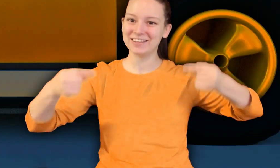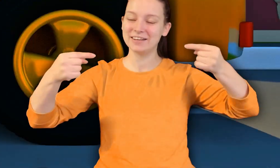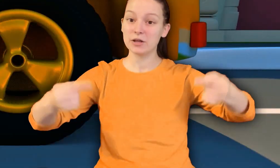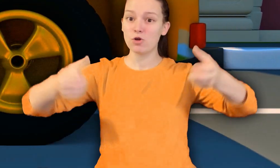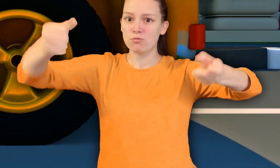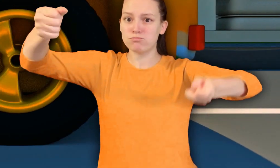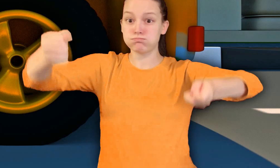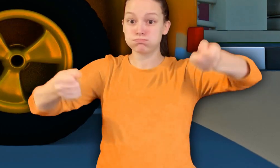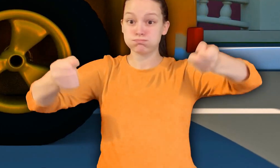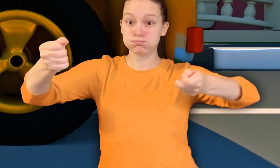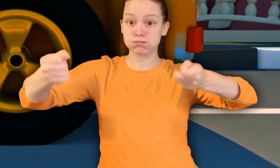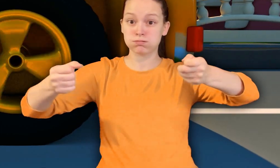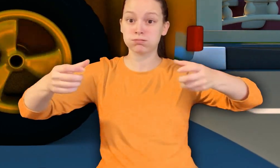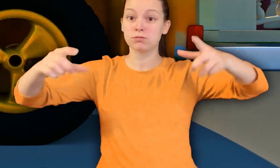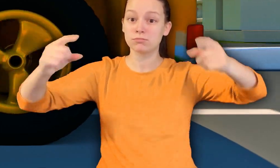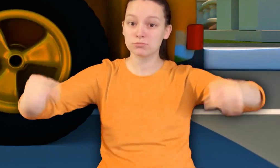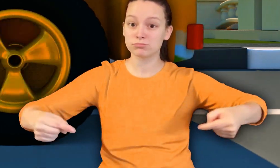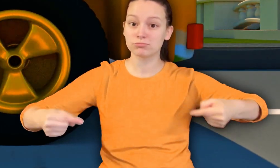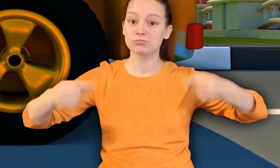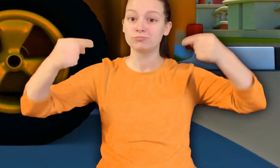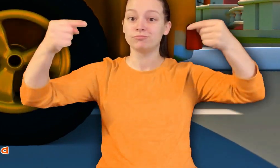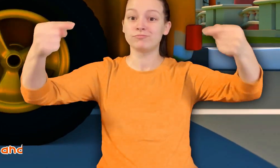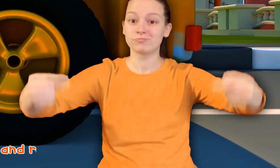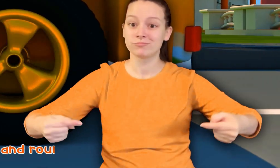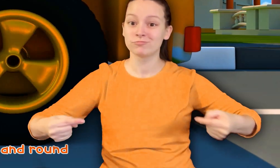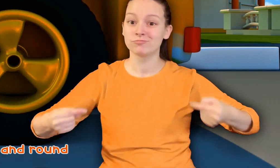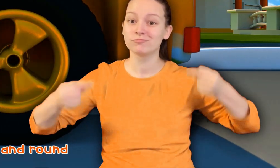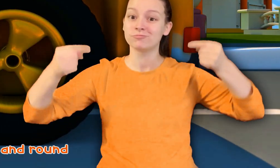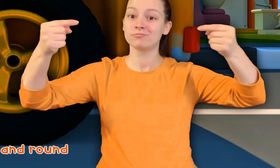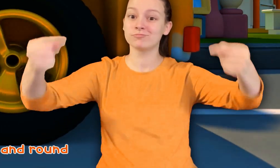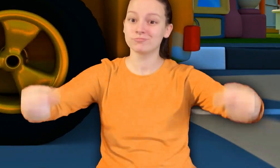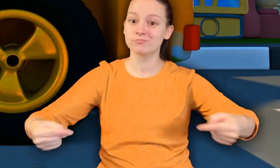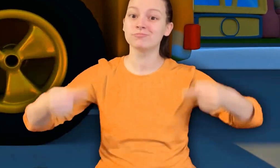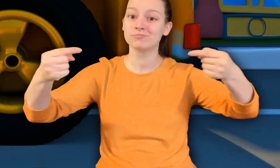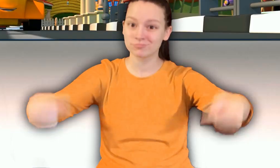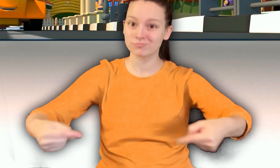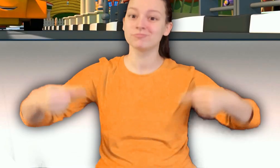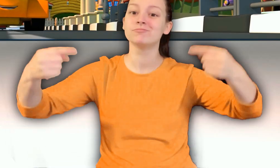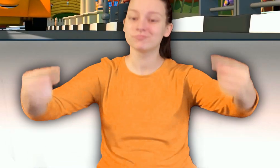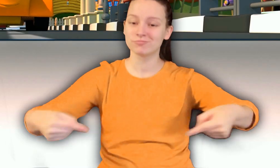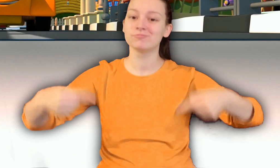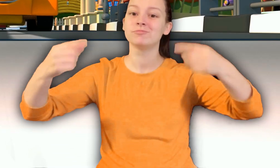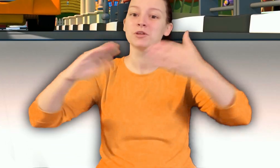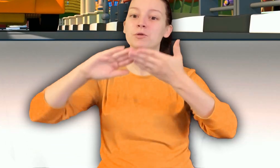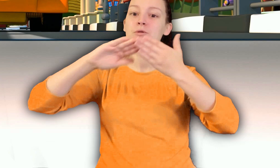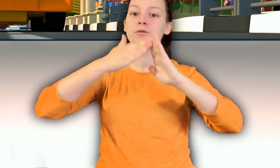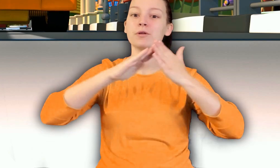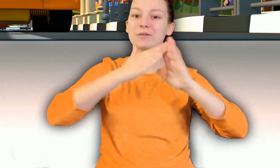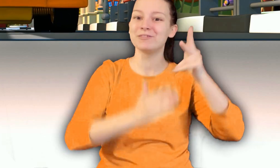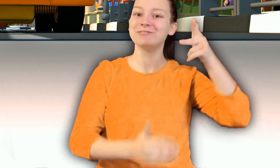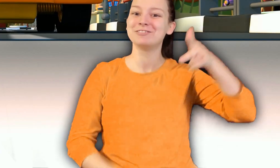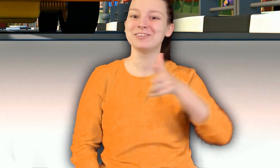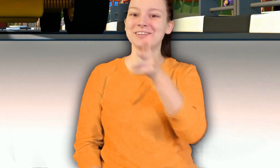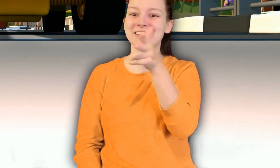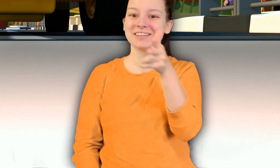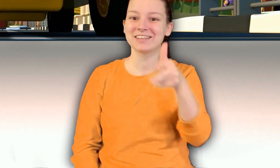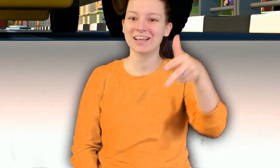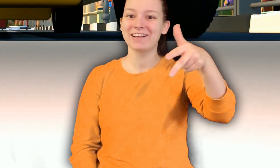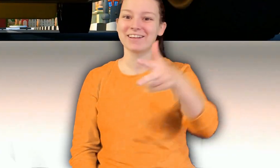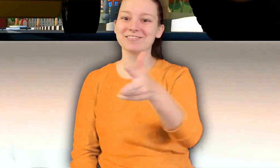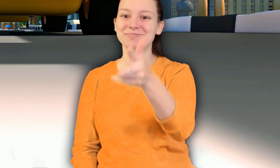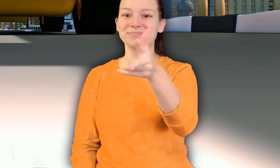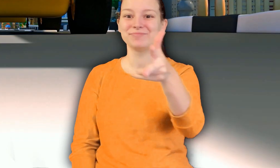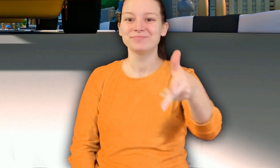and round. The wheels on the bus go round and round, all through